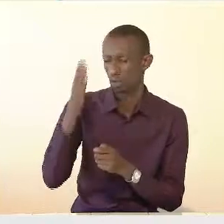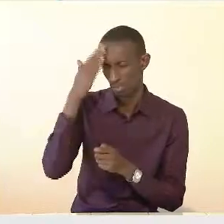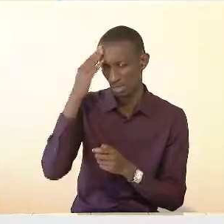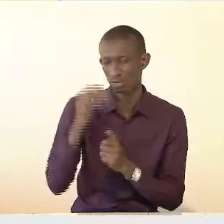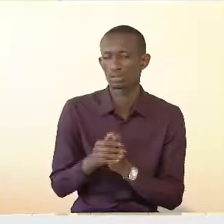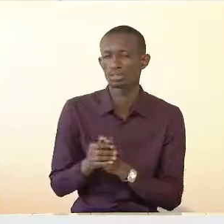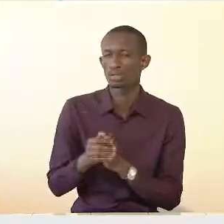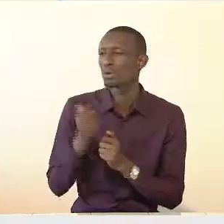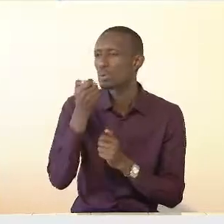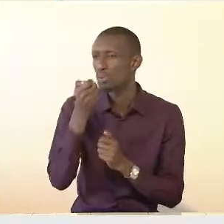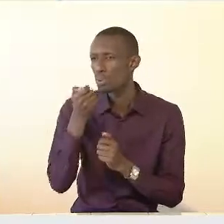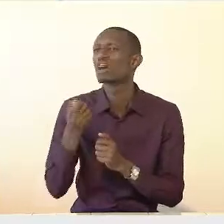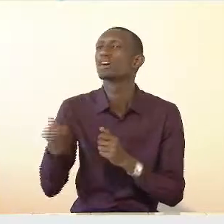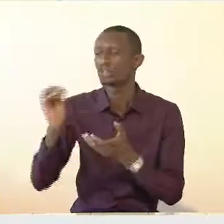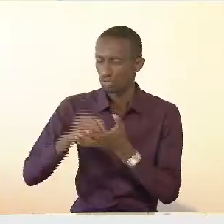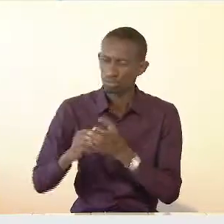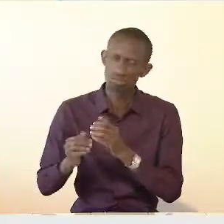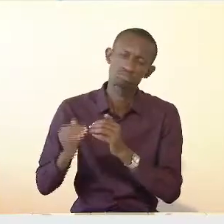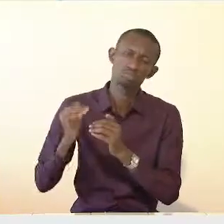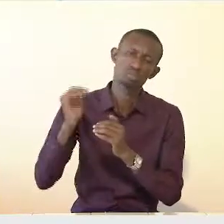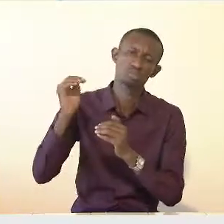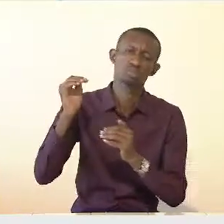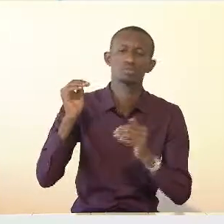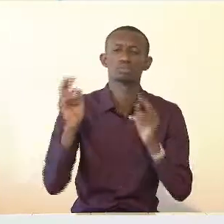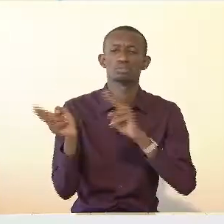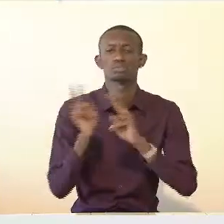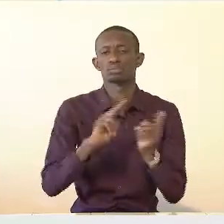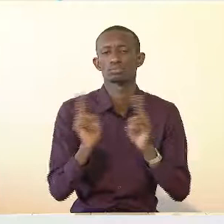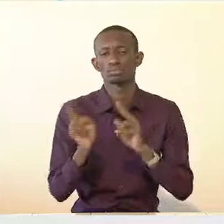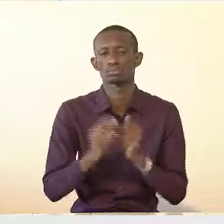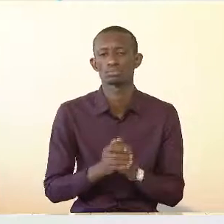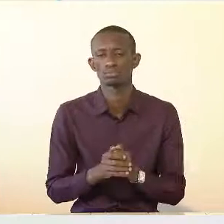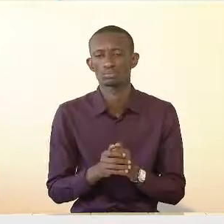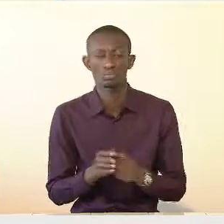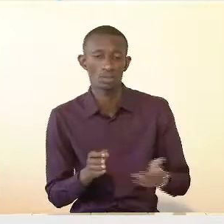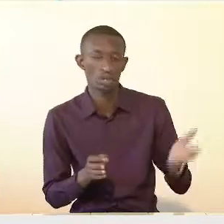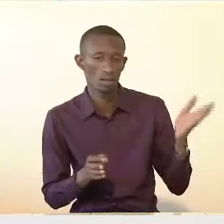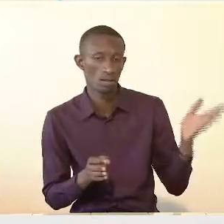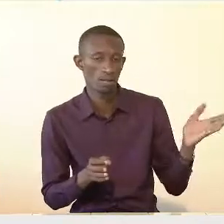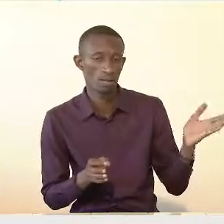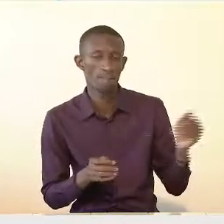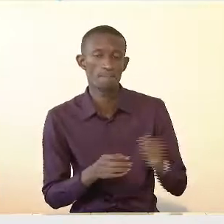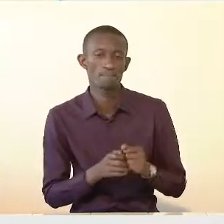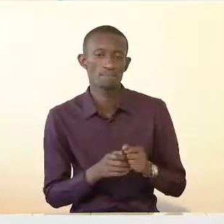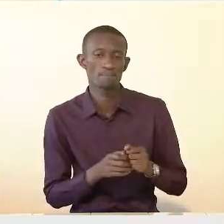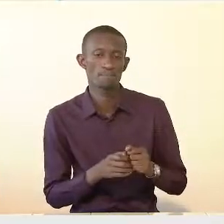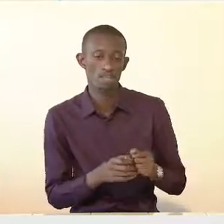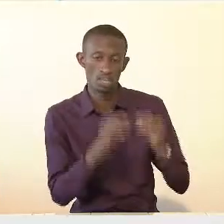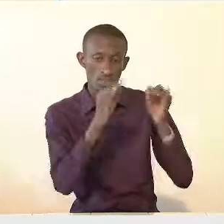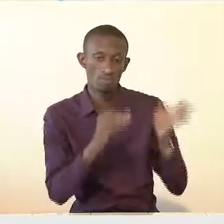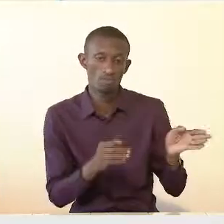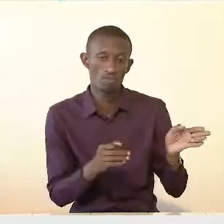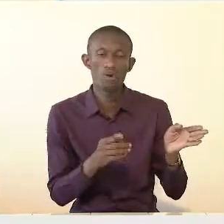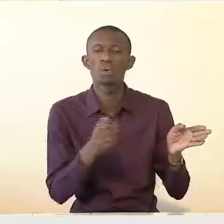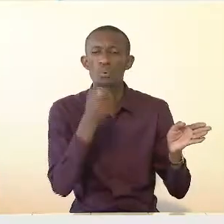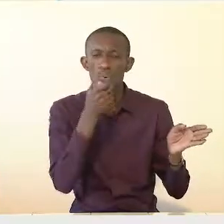normal. We have this side, which is showing when the hot bath, when it is too hot, what happens to